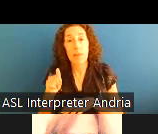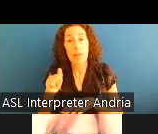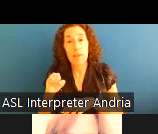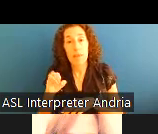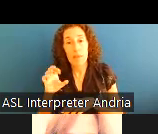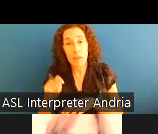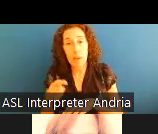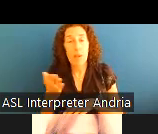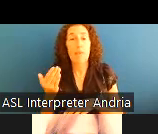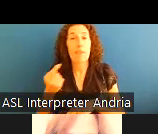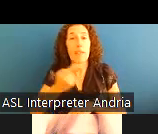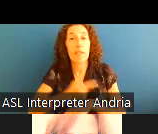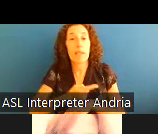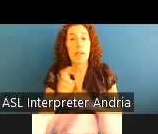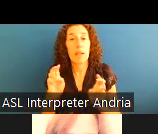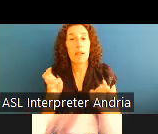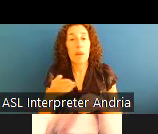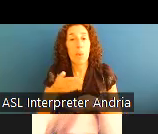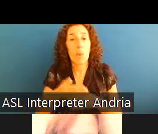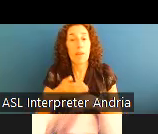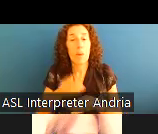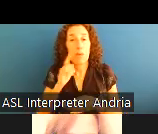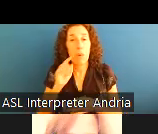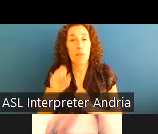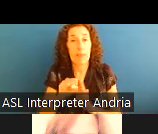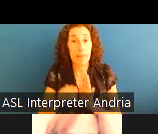but in Maryland, they offer those 15 days.